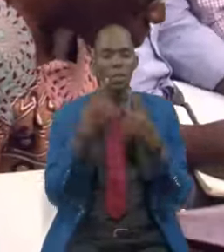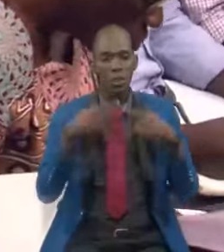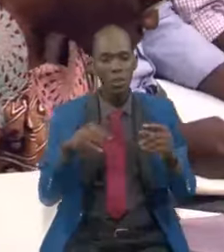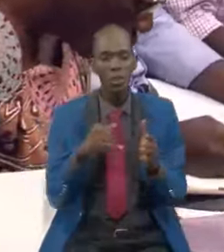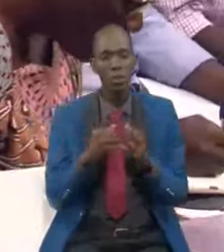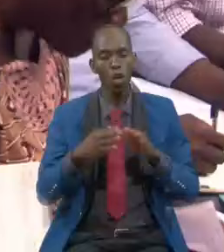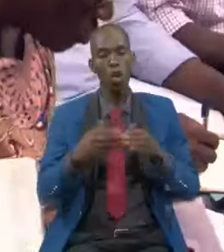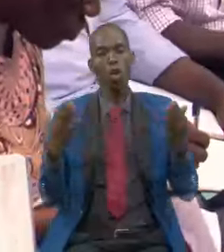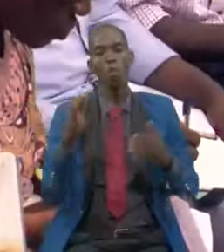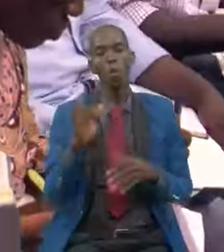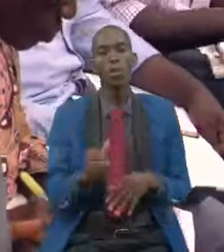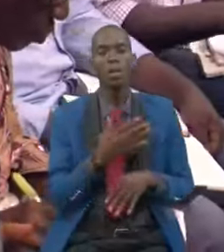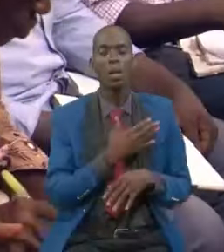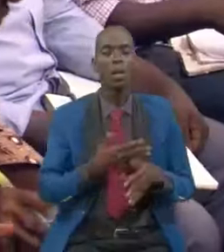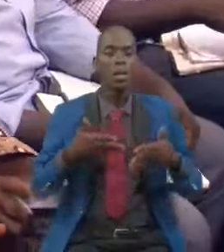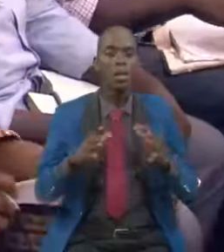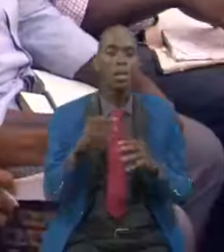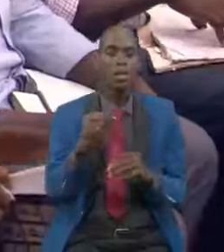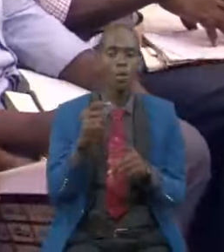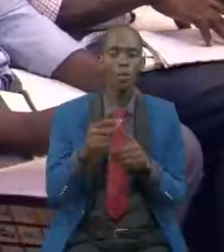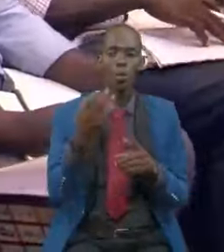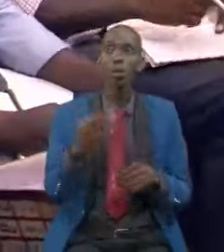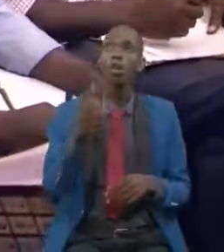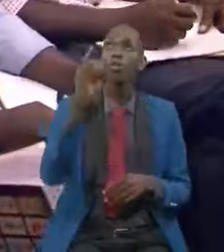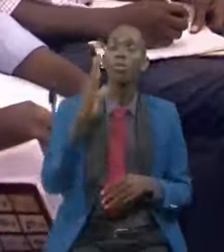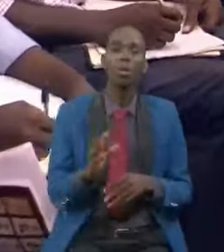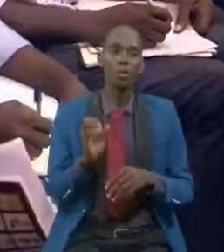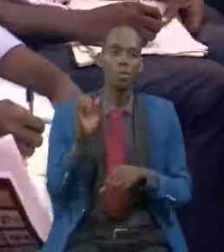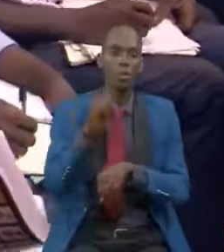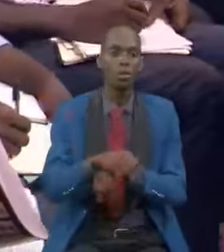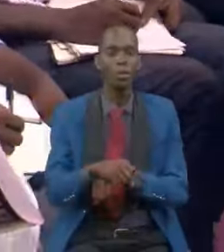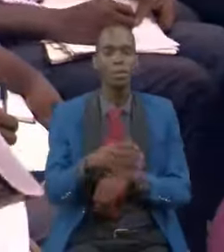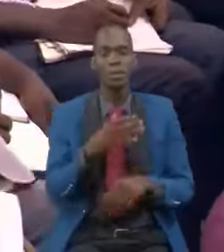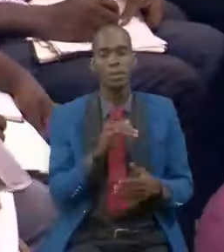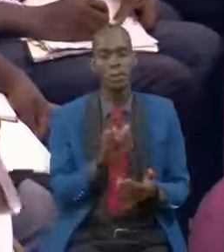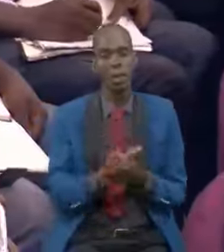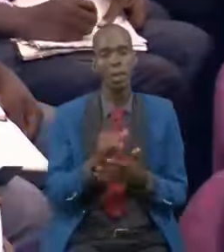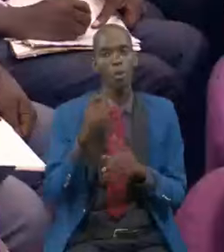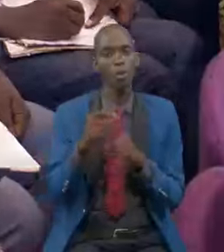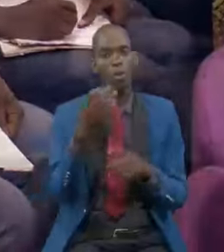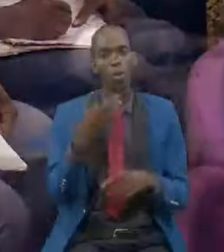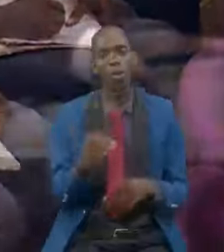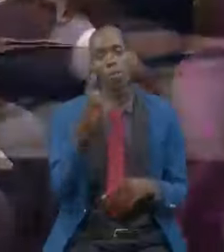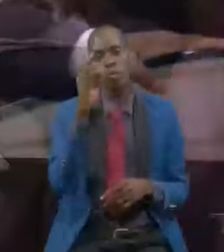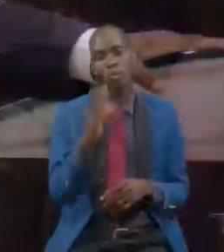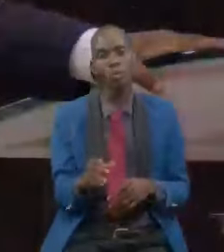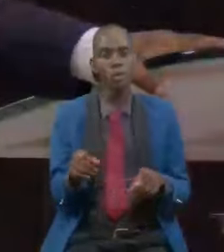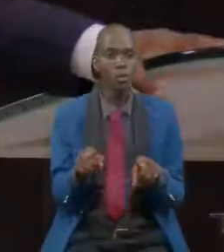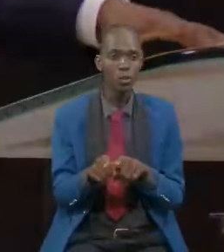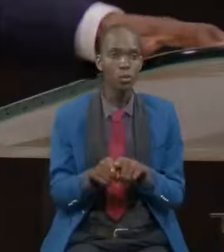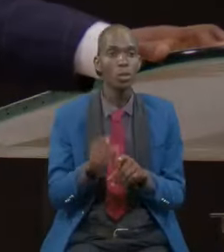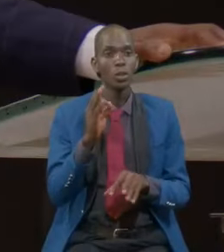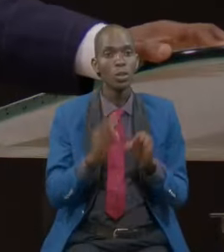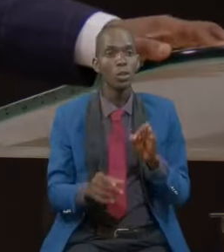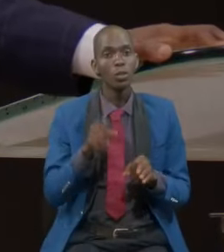transparently. And let the word of God remain the word of God. Even if you have to